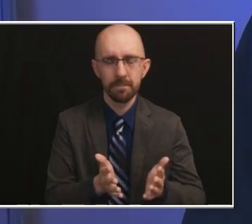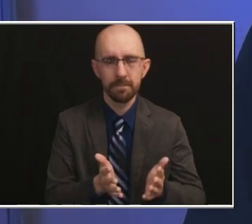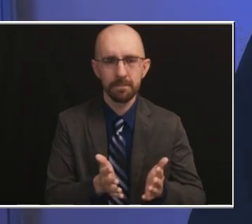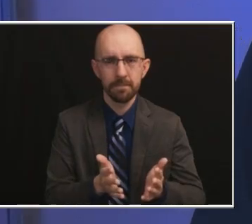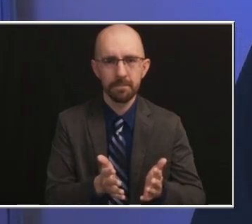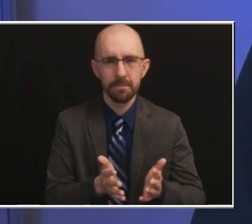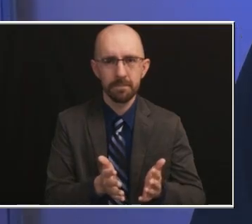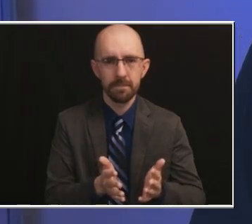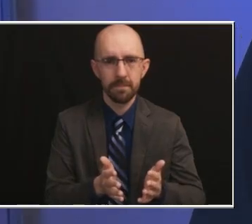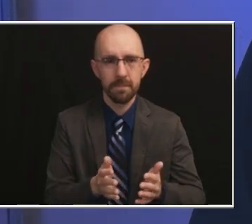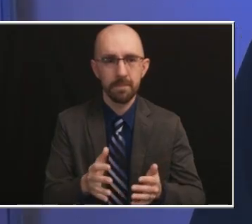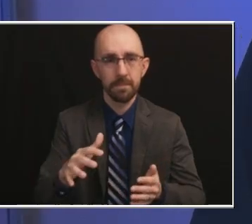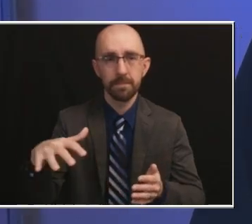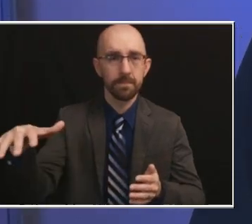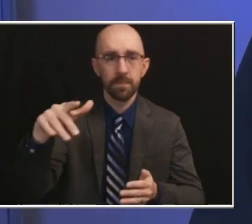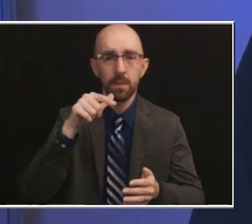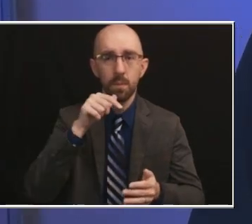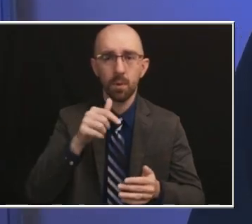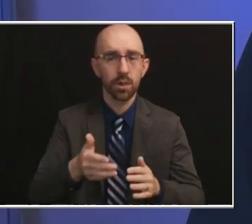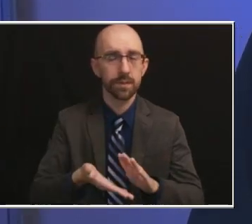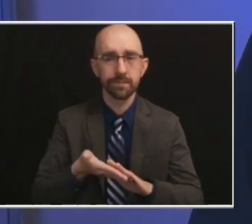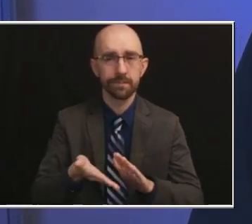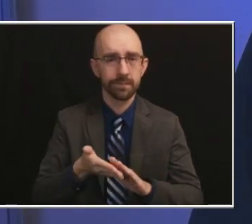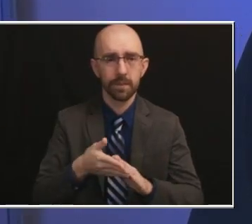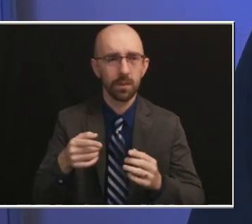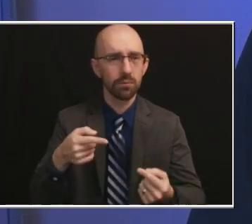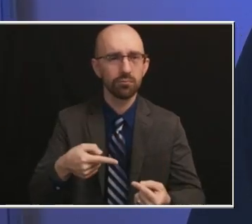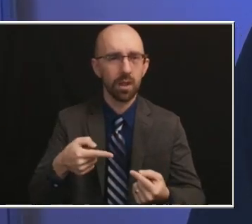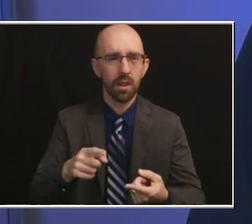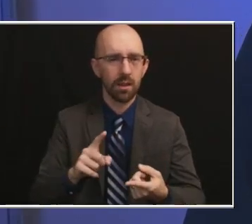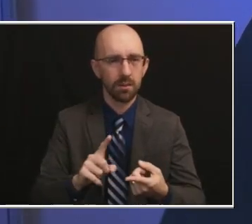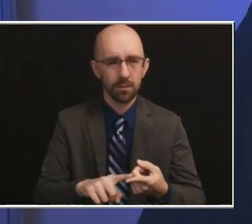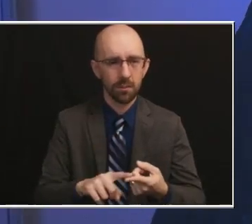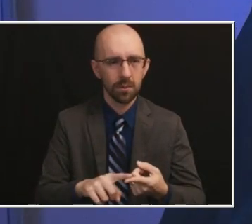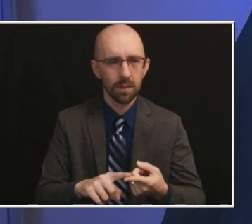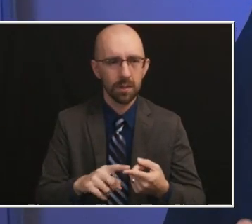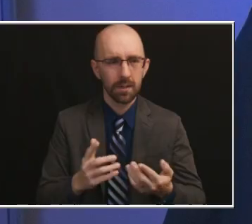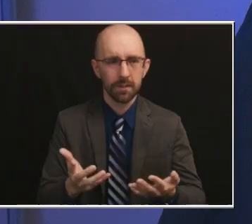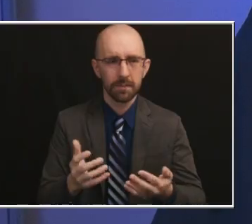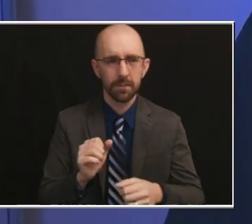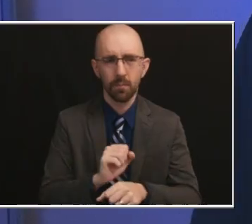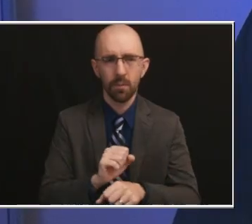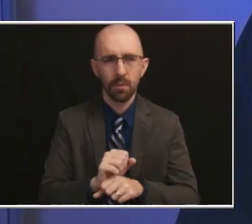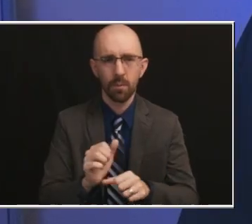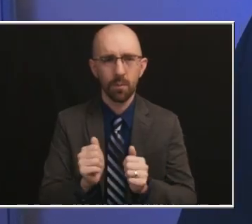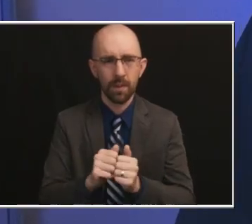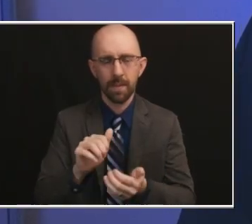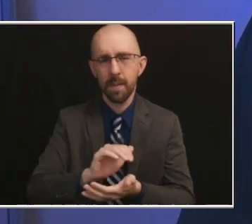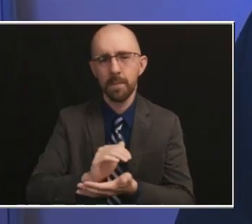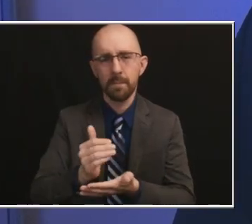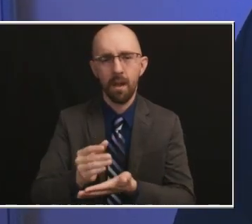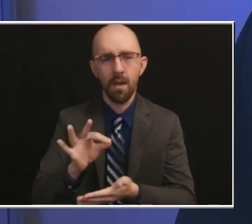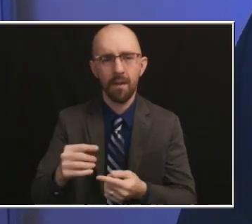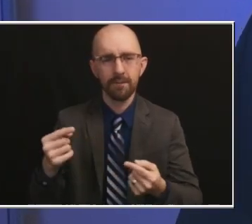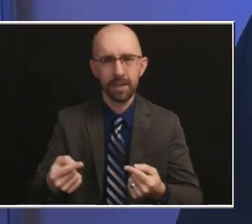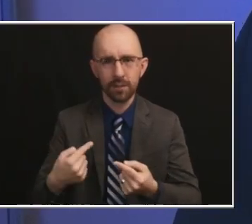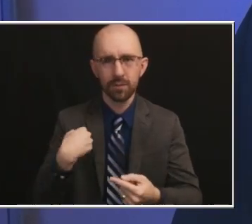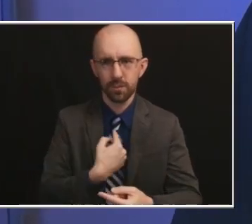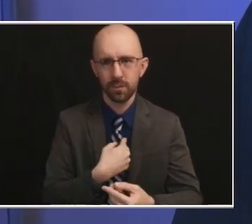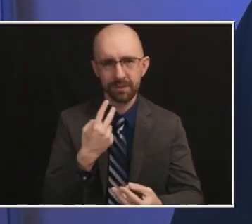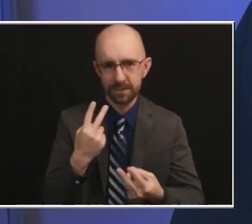powers that be, I guess, were struggling to work with the amount of injuries that we were seeing come